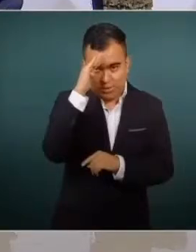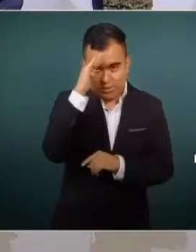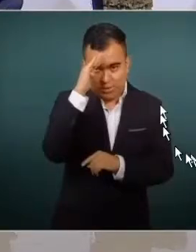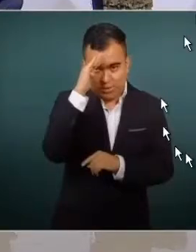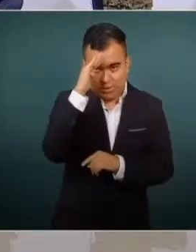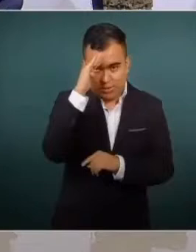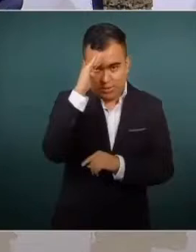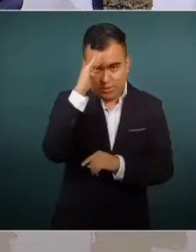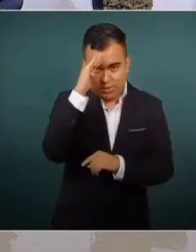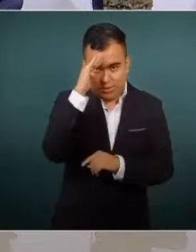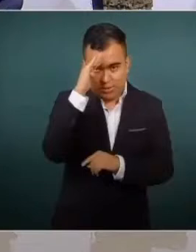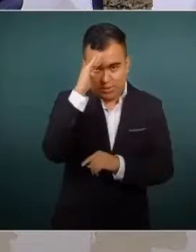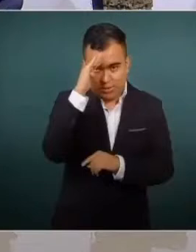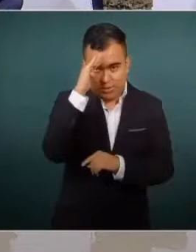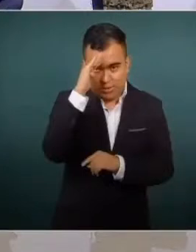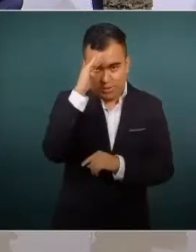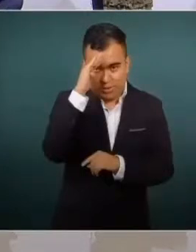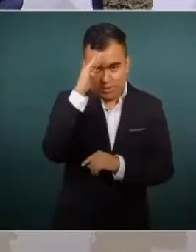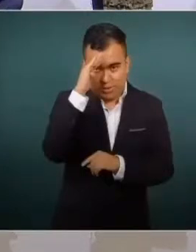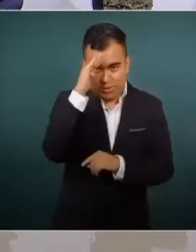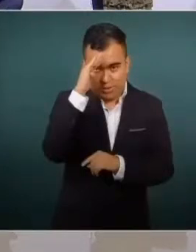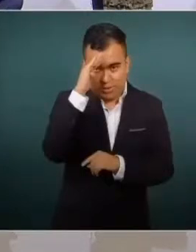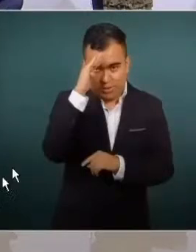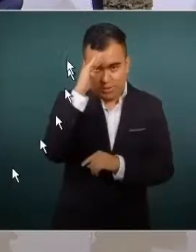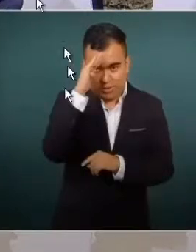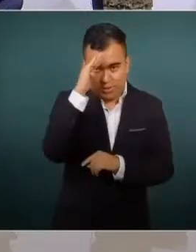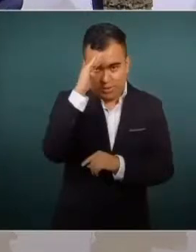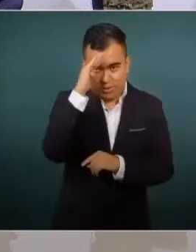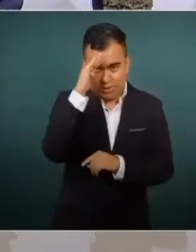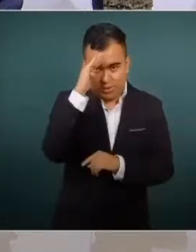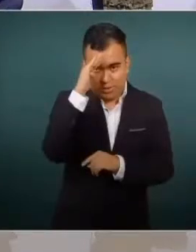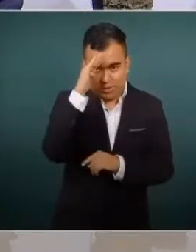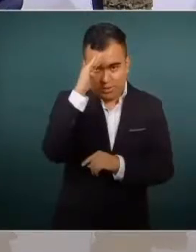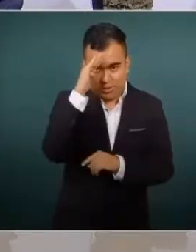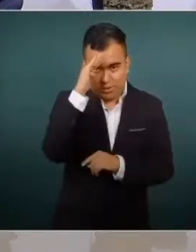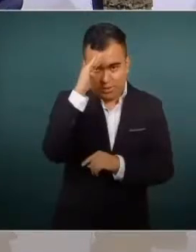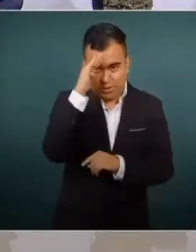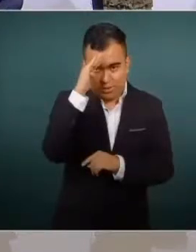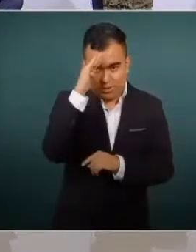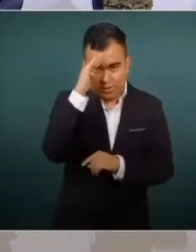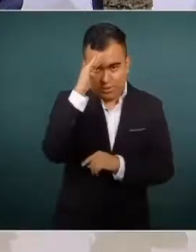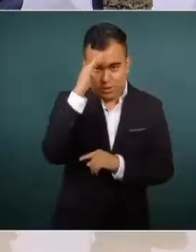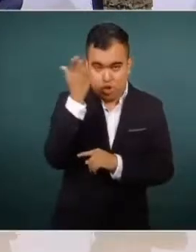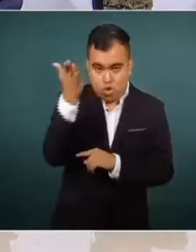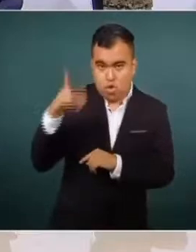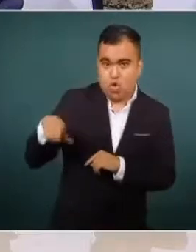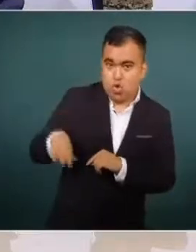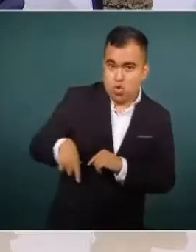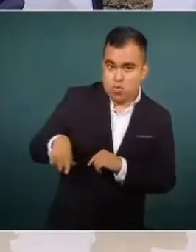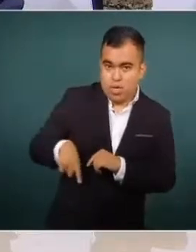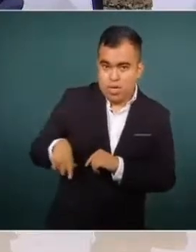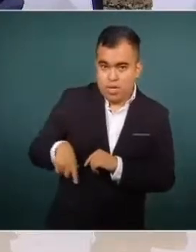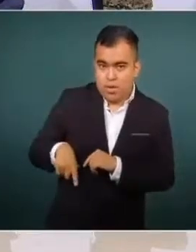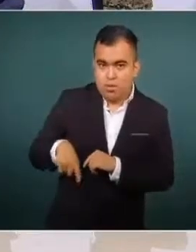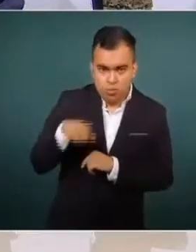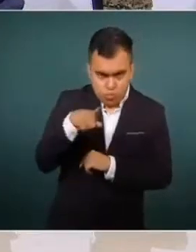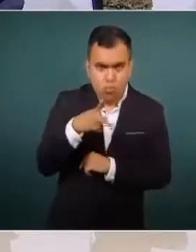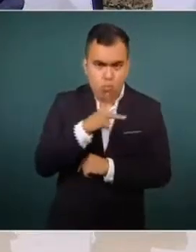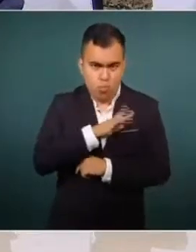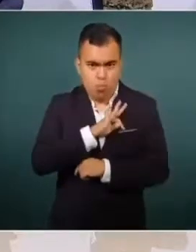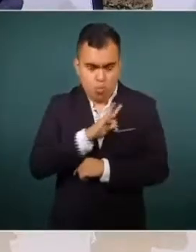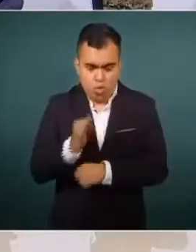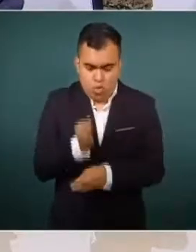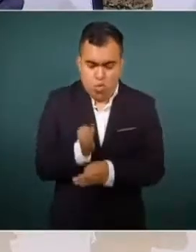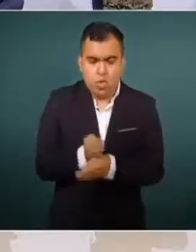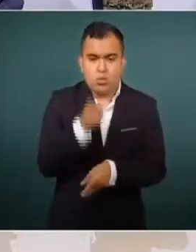people. Gracias, amigos. Yeah. Okay, so let's go ahead and see what she says. ¿Podría dar su palabra